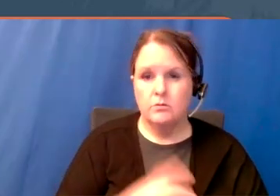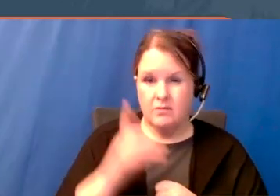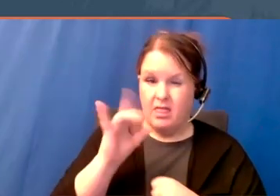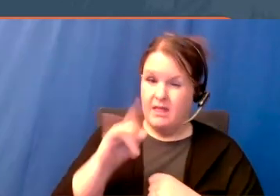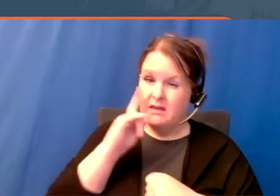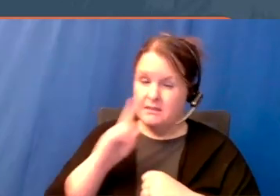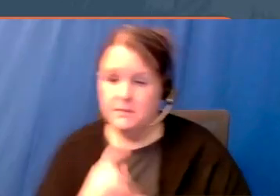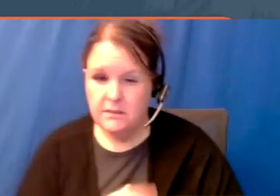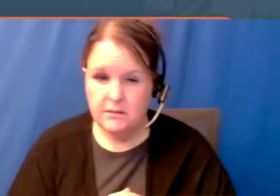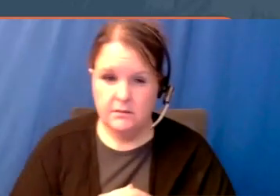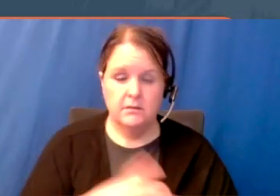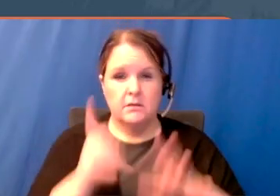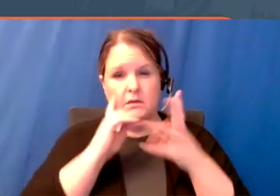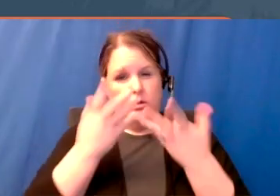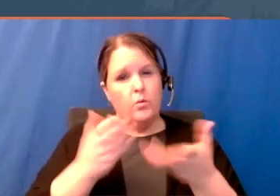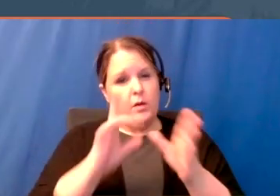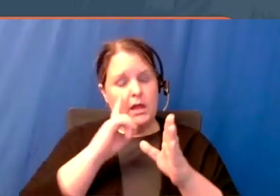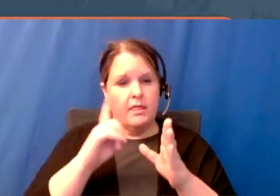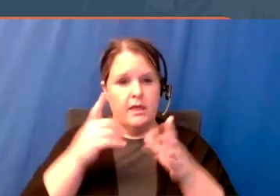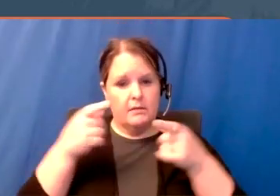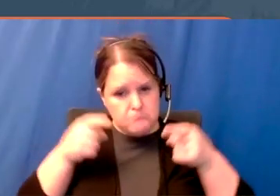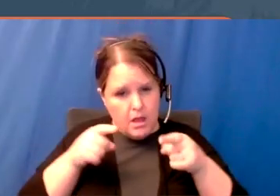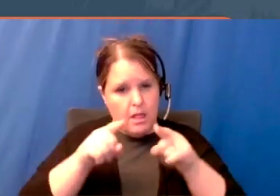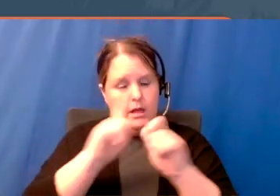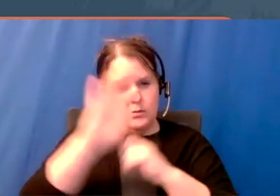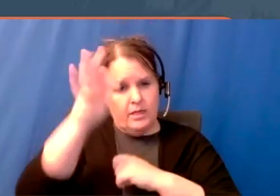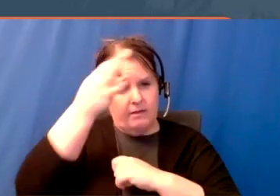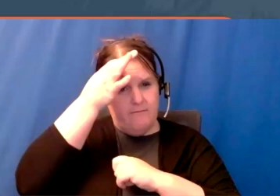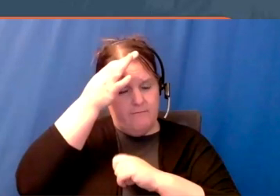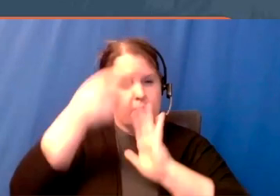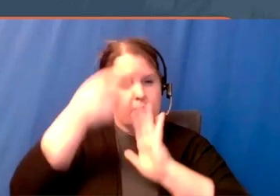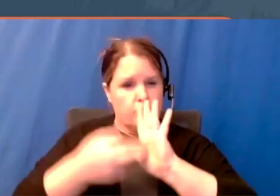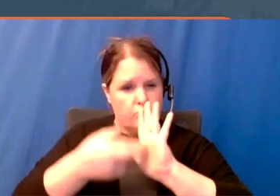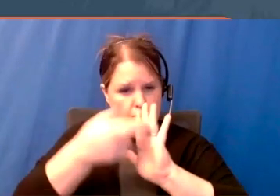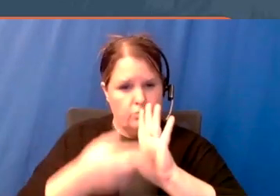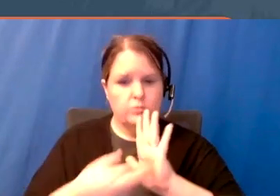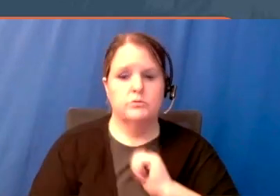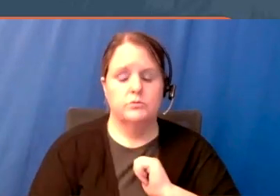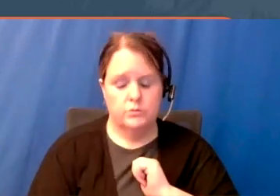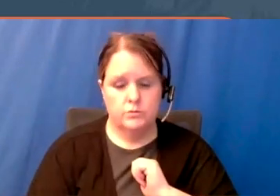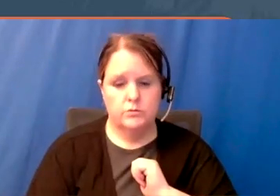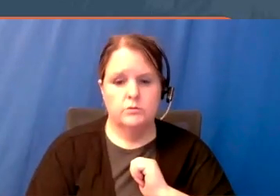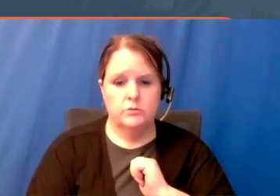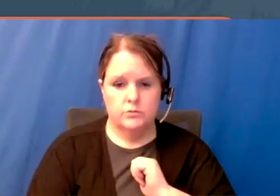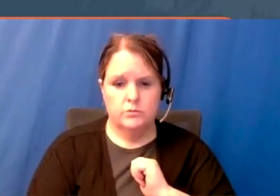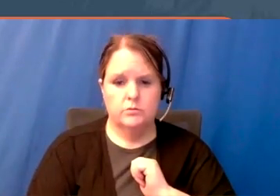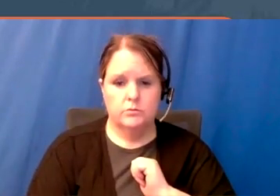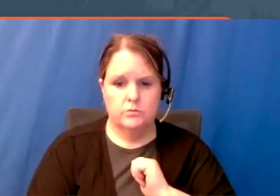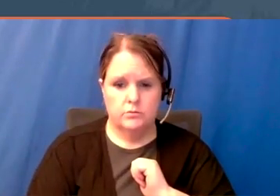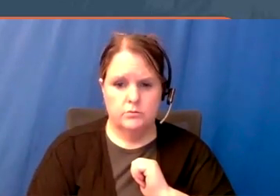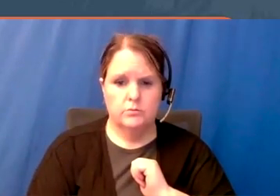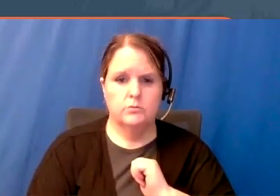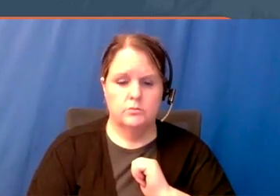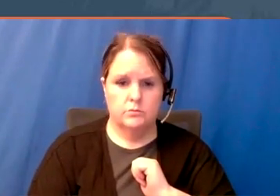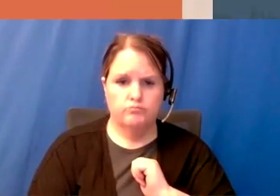to be done in a way that aligns with the federal awarding agency. So that's all we're going to talk about for